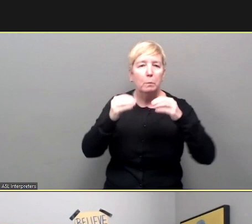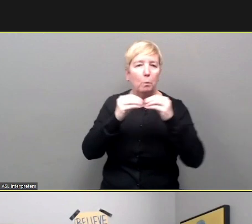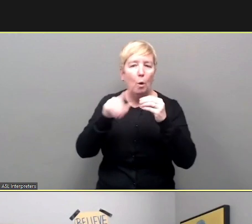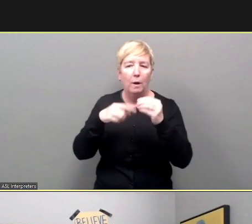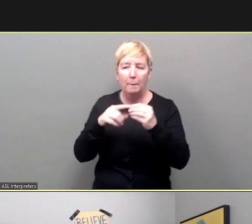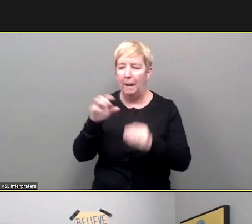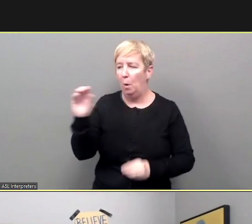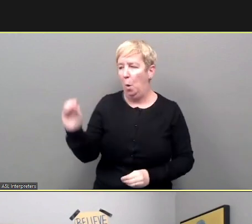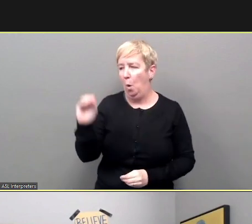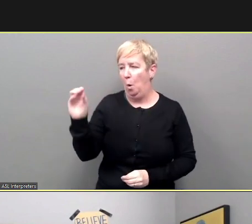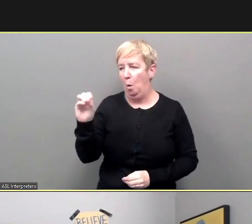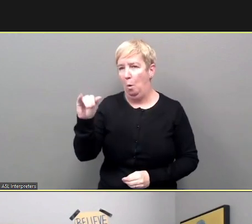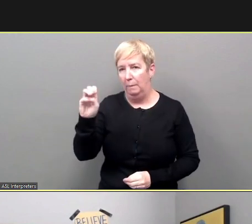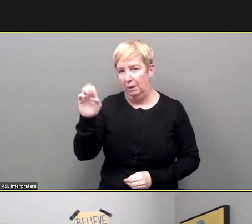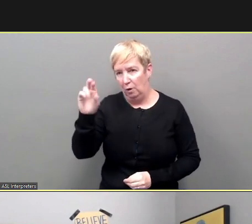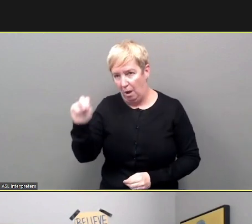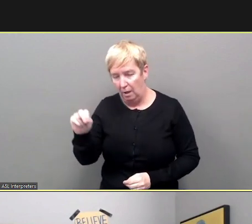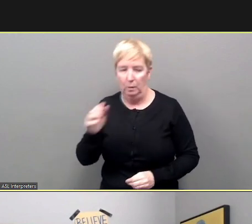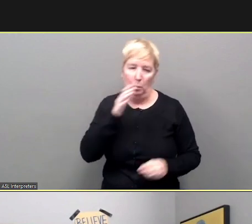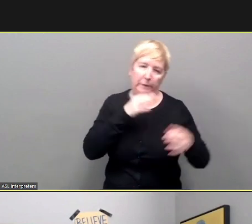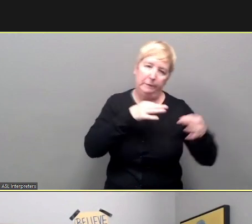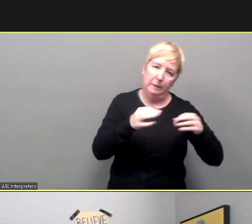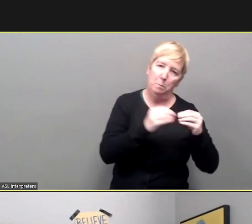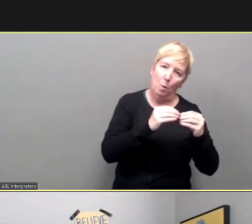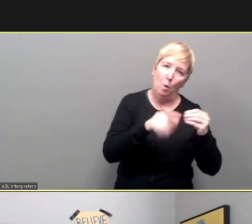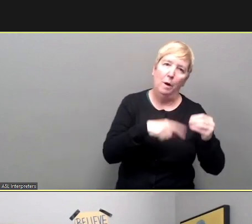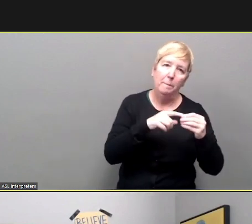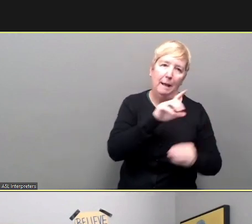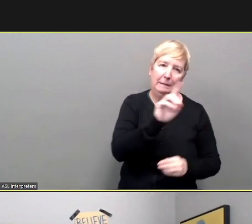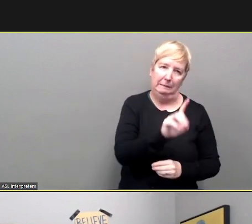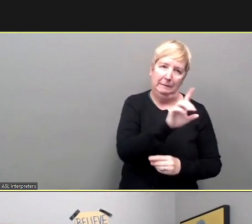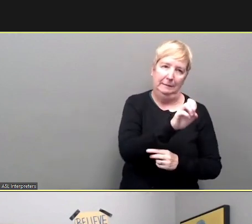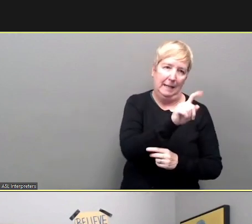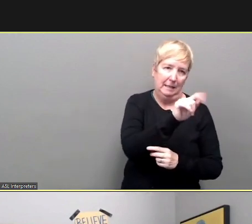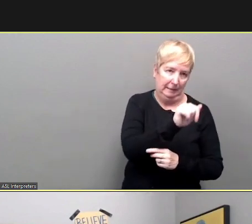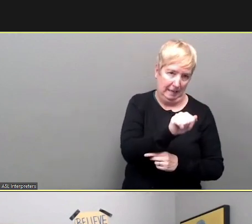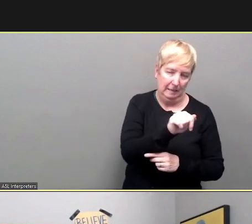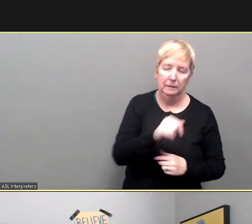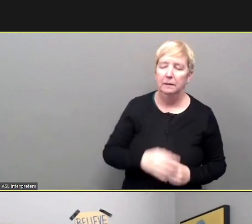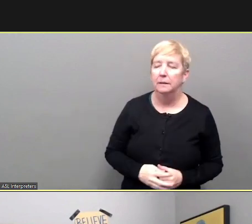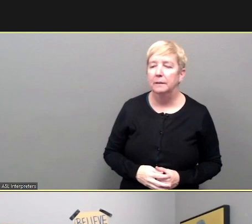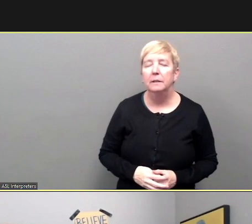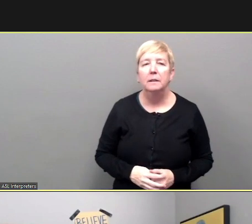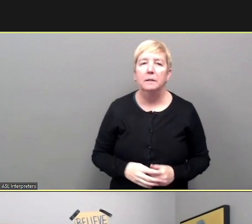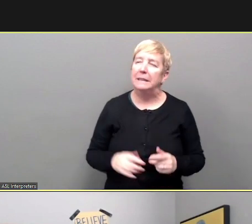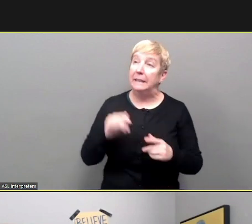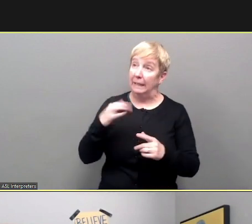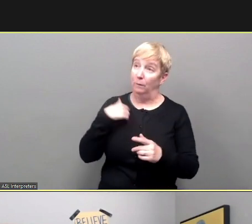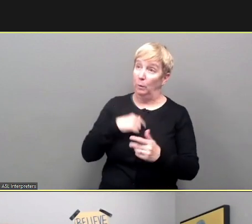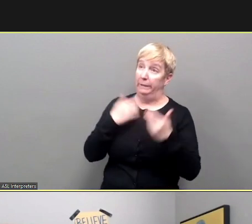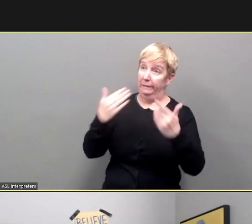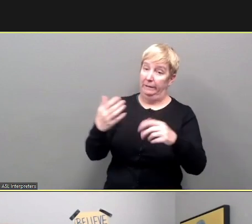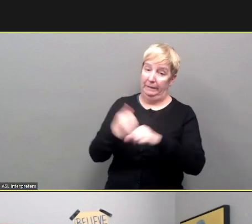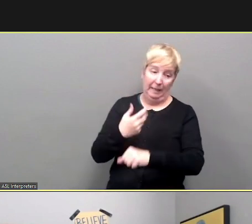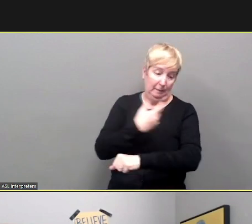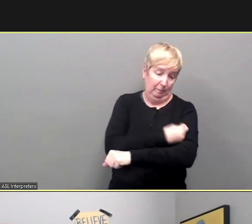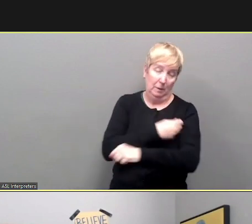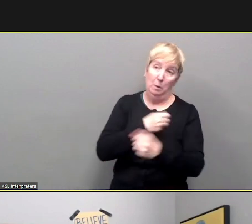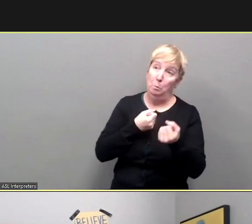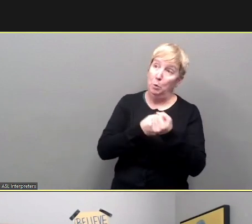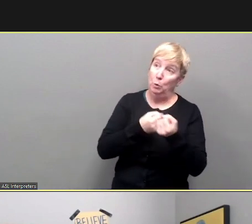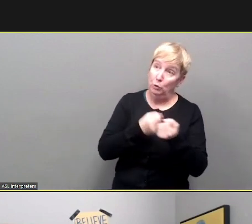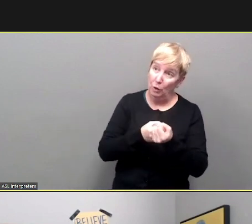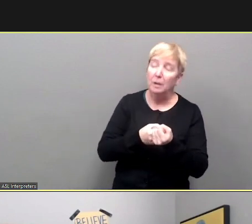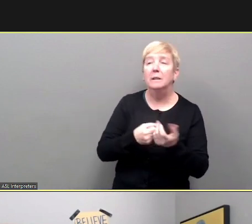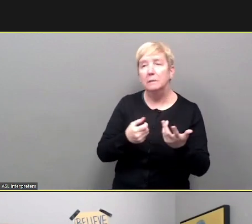can protect ourselves with getting an additional booster. Individuals 65 and older are at